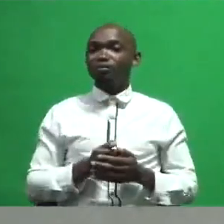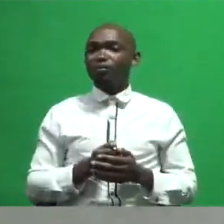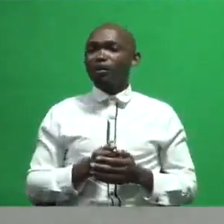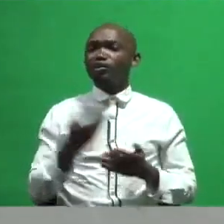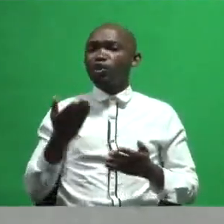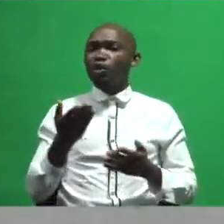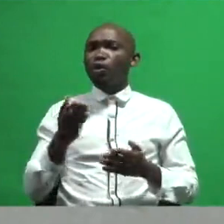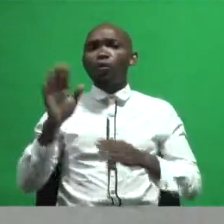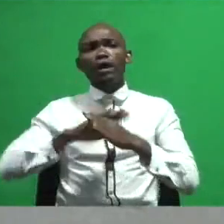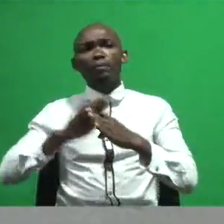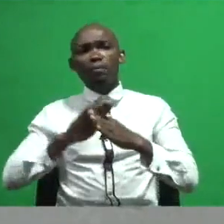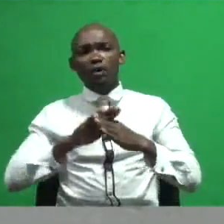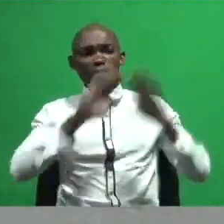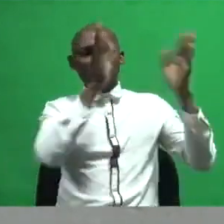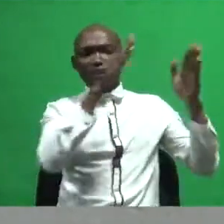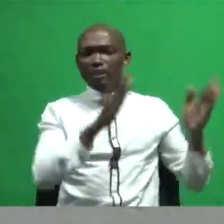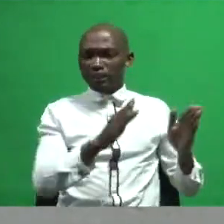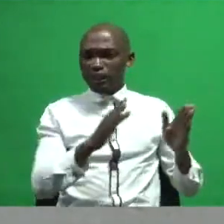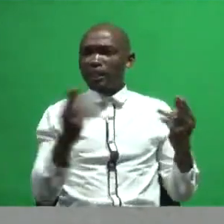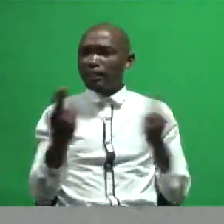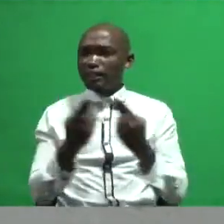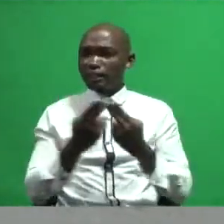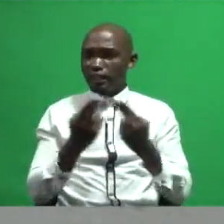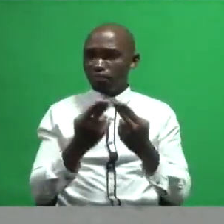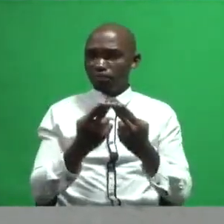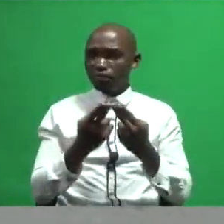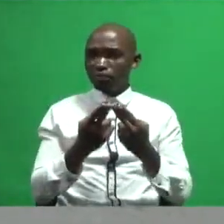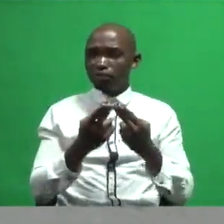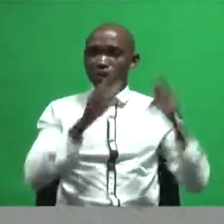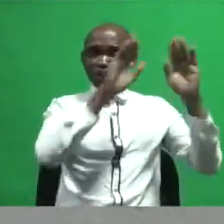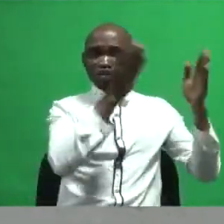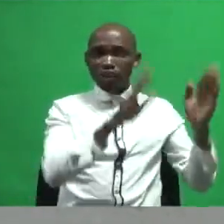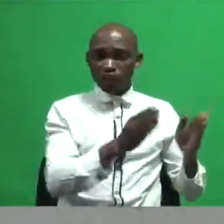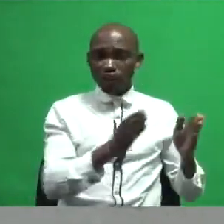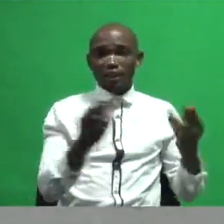Thank you. What about these structures? Are they the same?